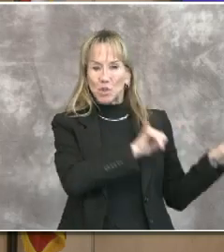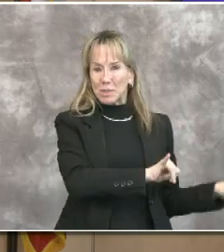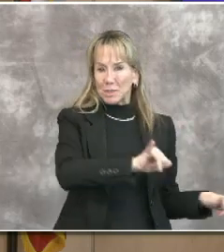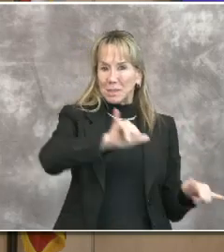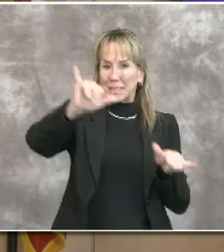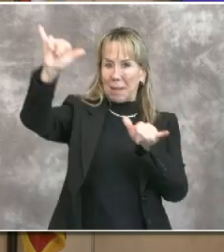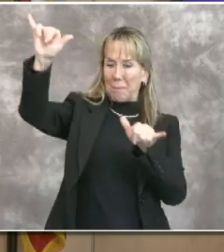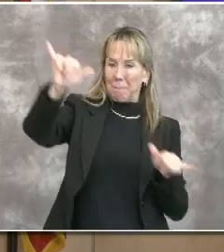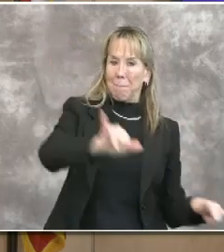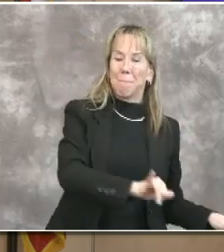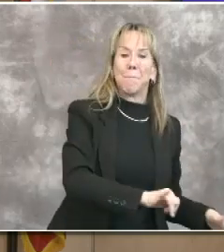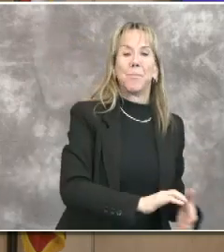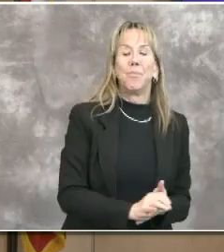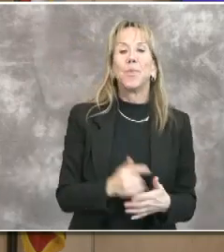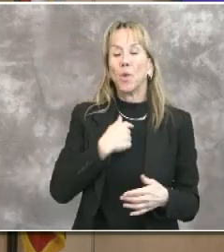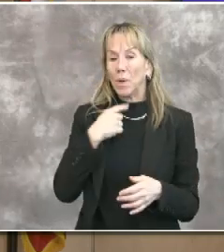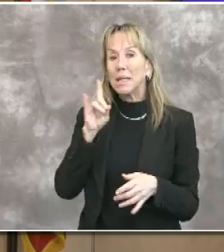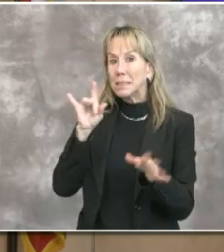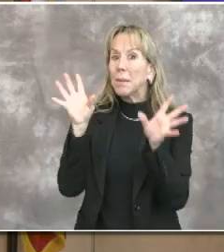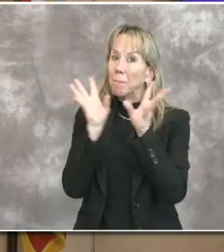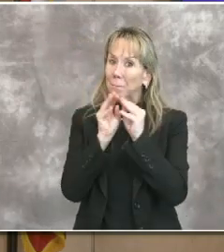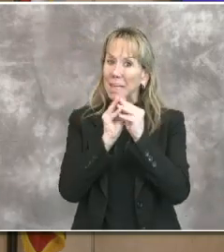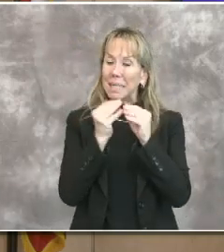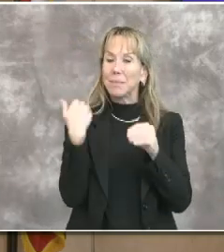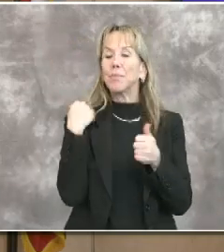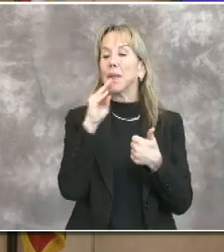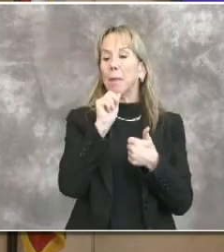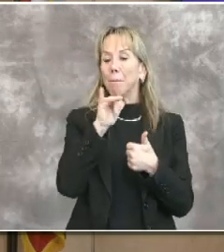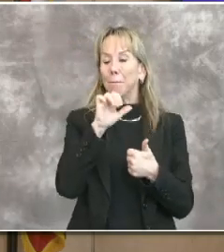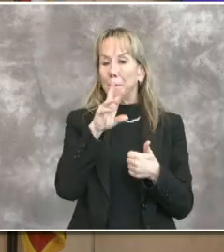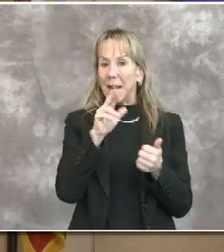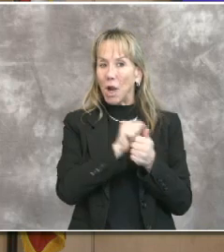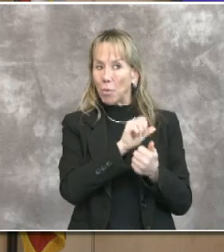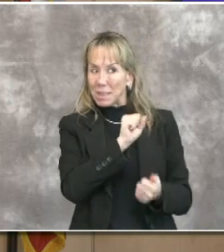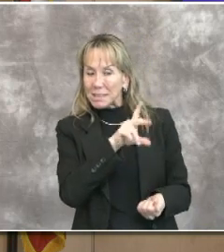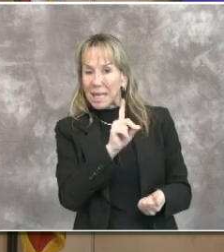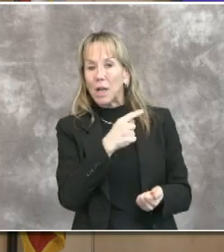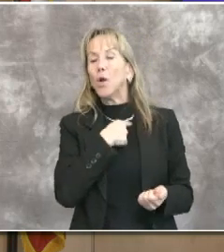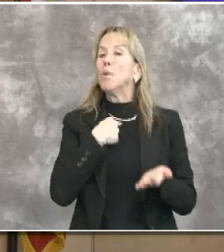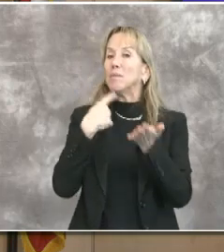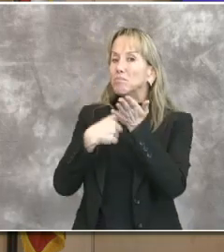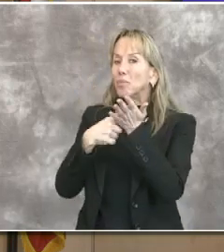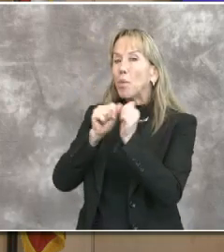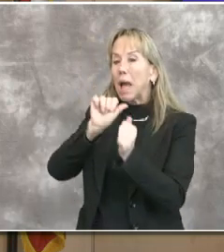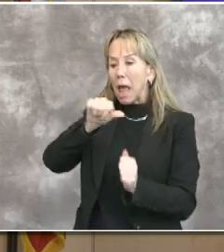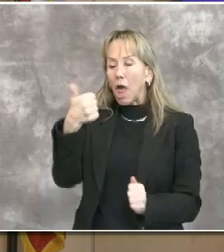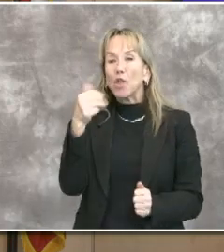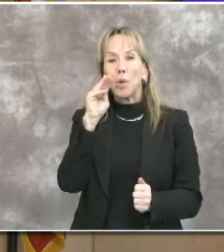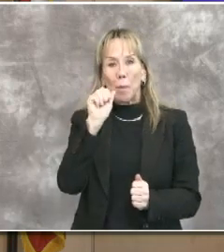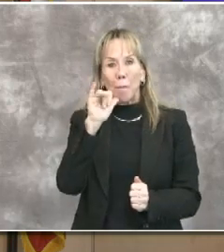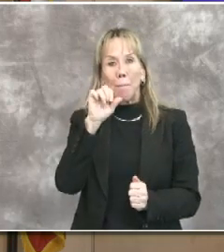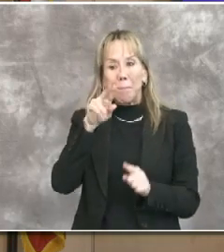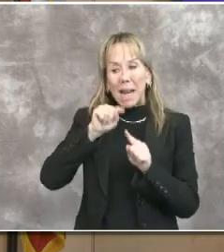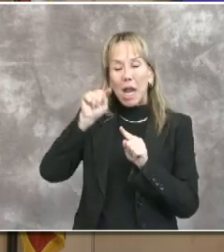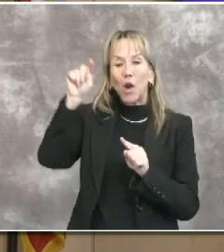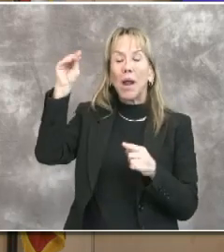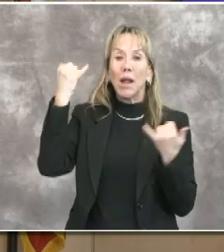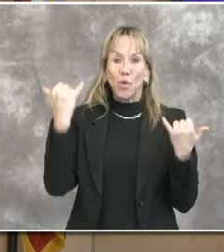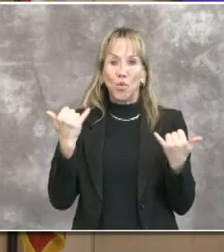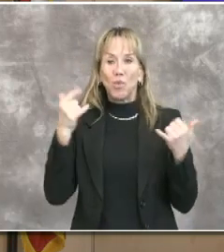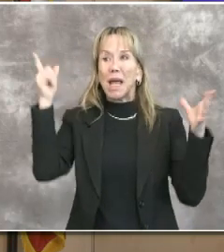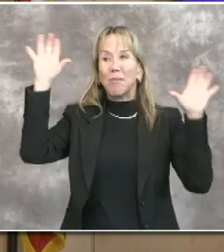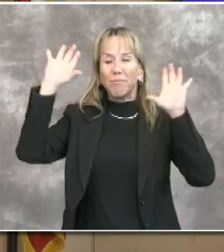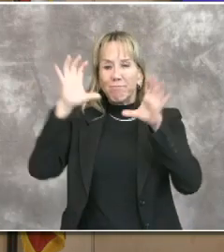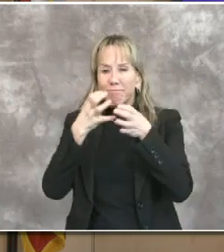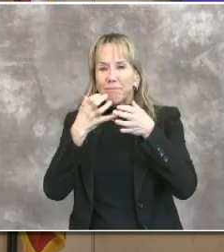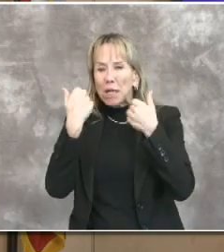jurisdiction. We had a meeting earlier with the mayor of San Diego. We've had conversations with other mayors, and today they were convening as a group to come